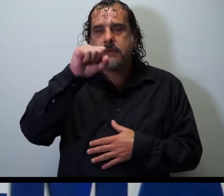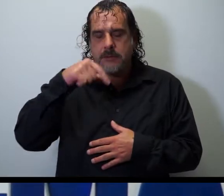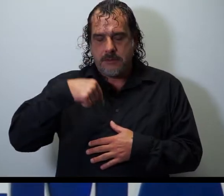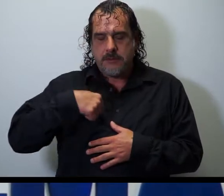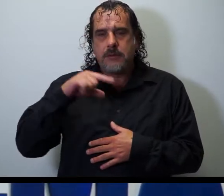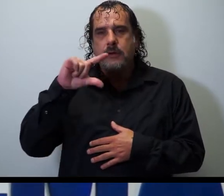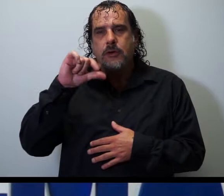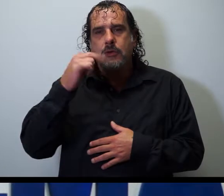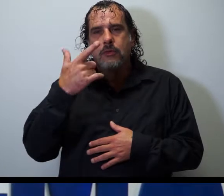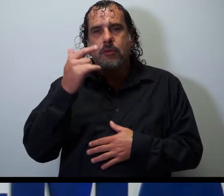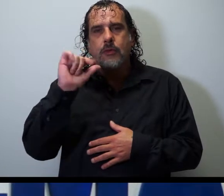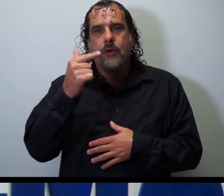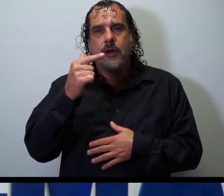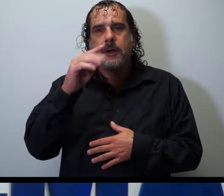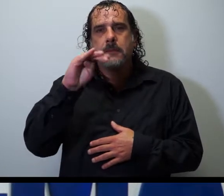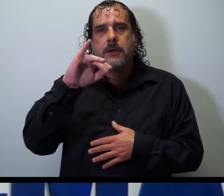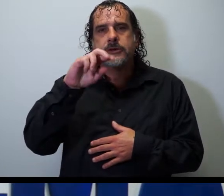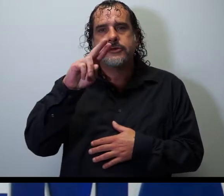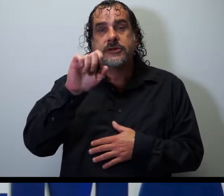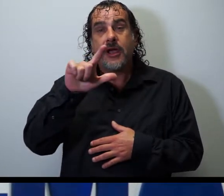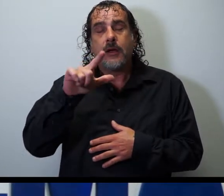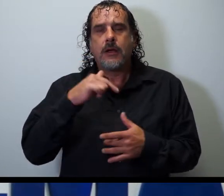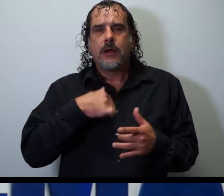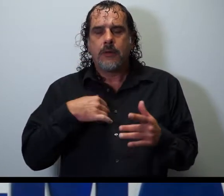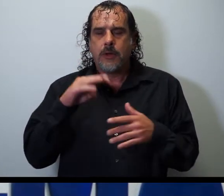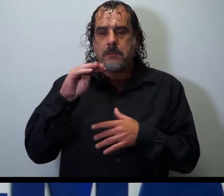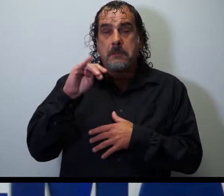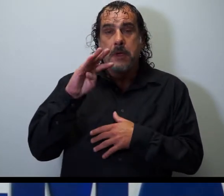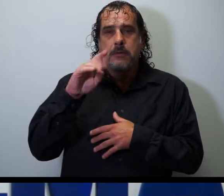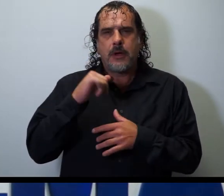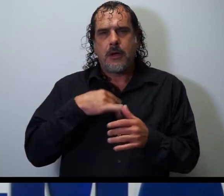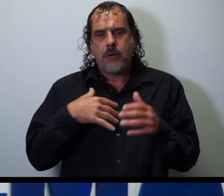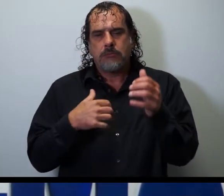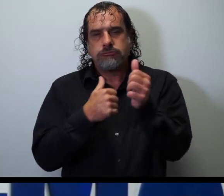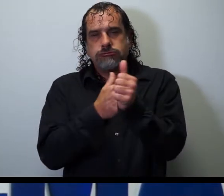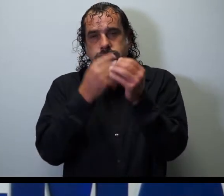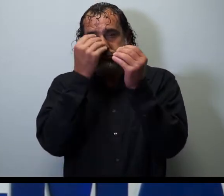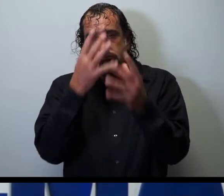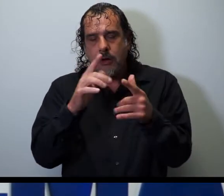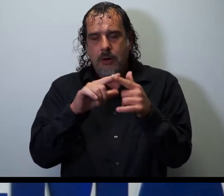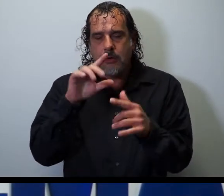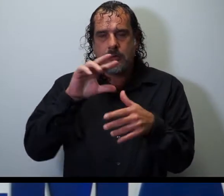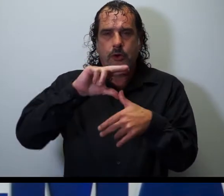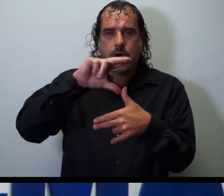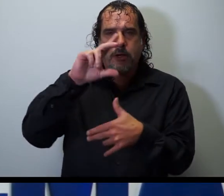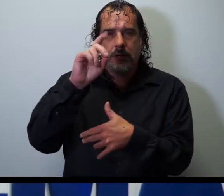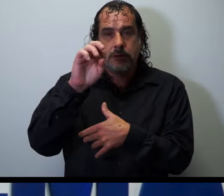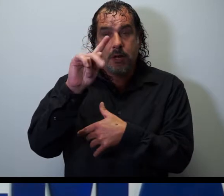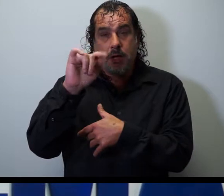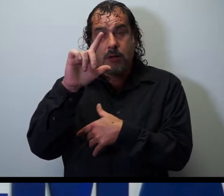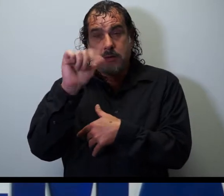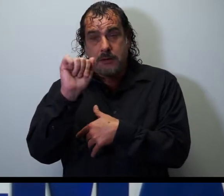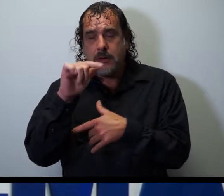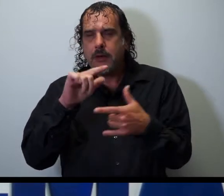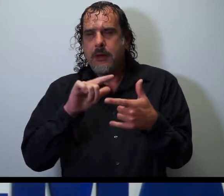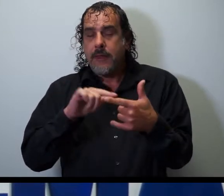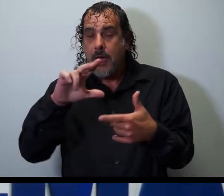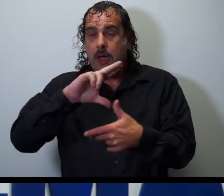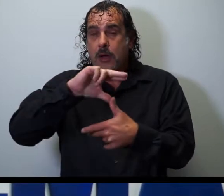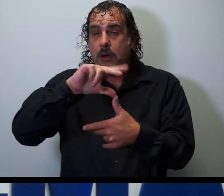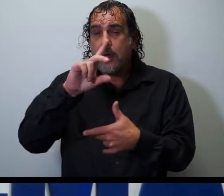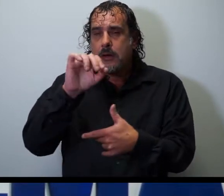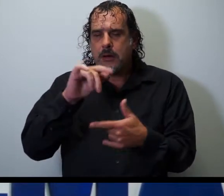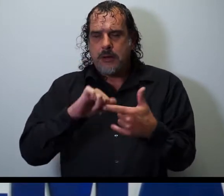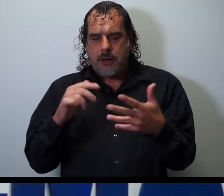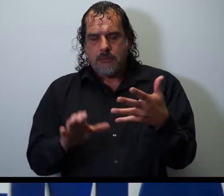Hello, Mississippi. Just Greg Michelle here from the Mississippi Emergency Management Agency. Just want to give you another update on Hurricane Delta. So Hurricane Delta